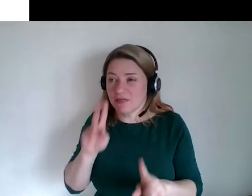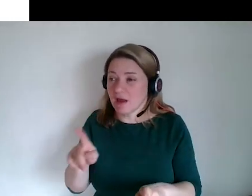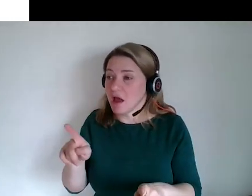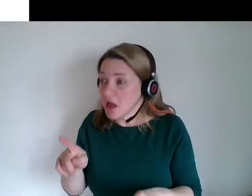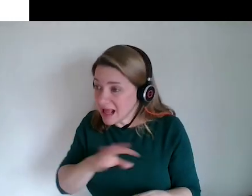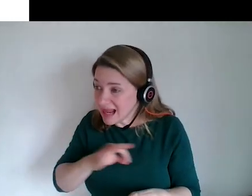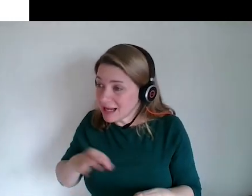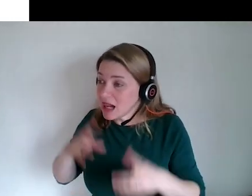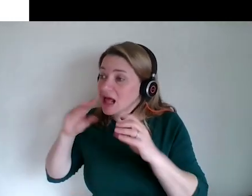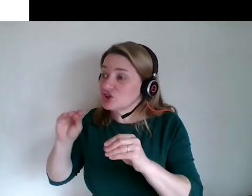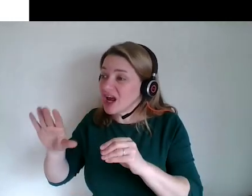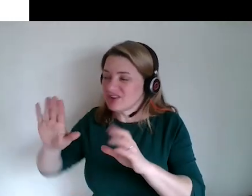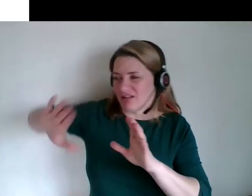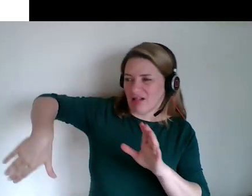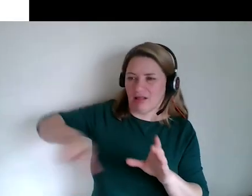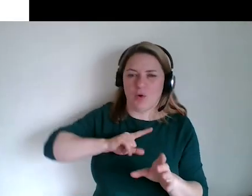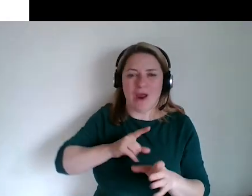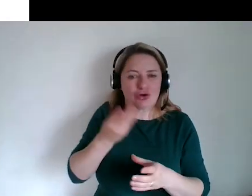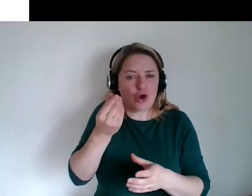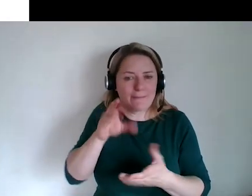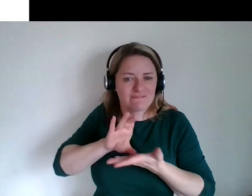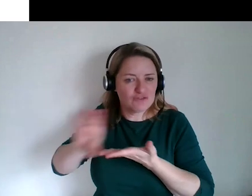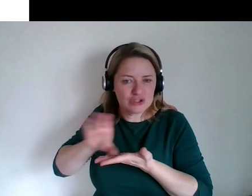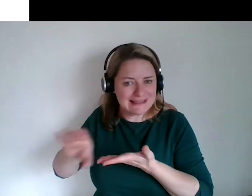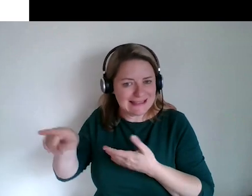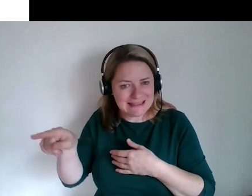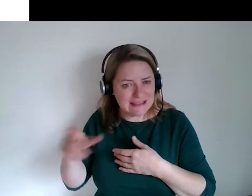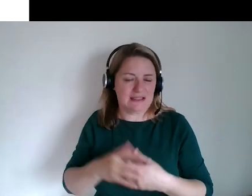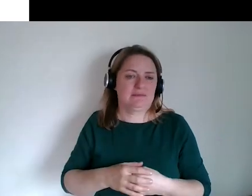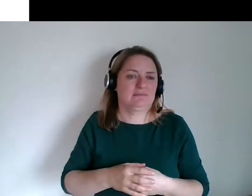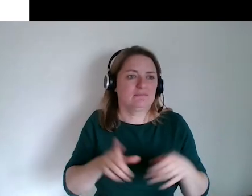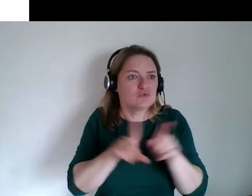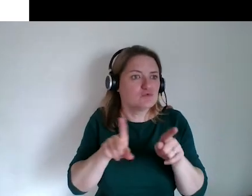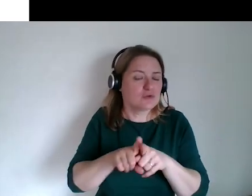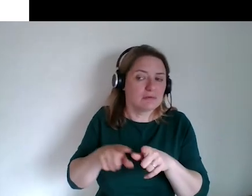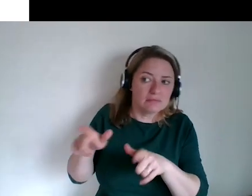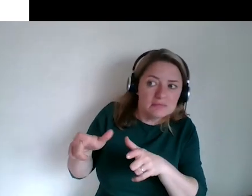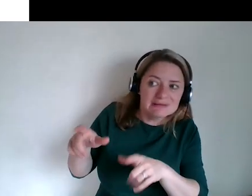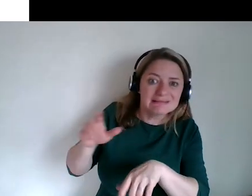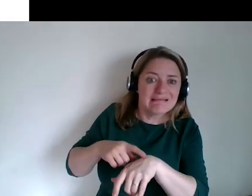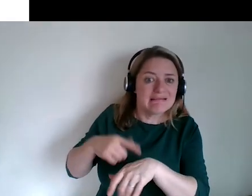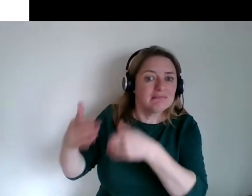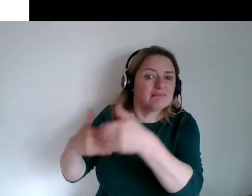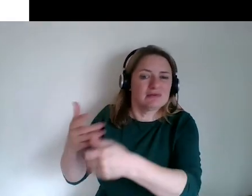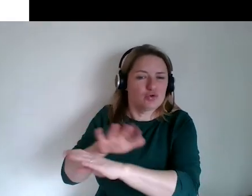funding for clinical education research and a length of time or an indirect benefit for